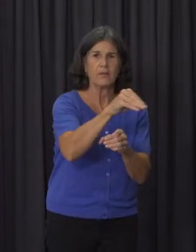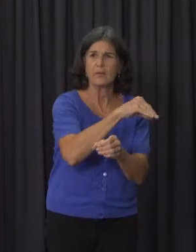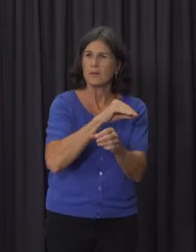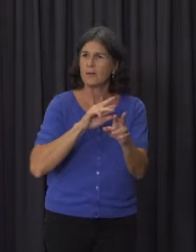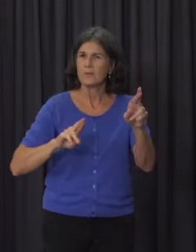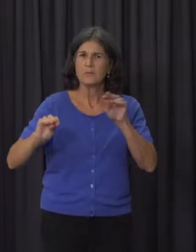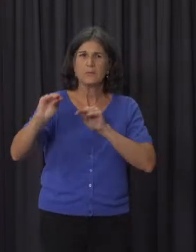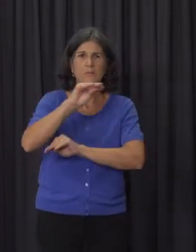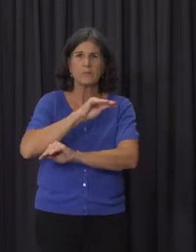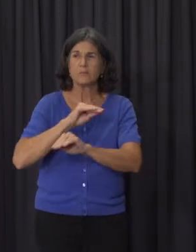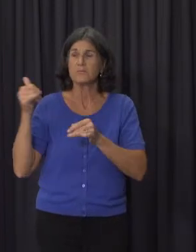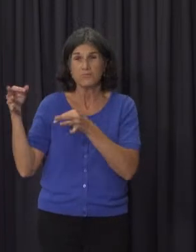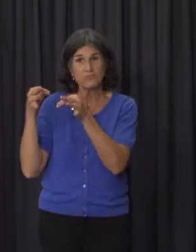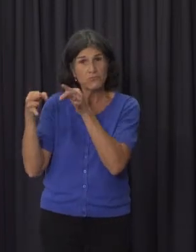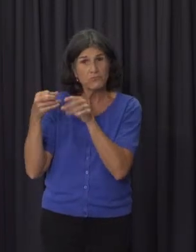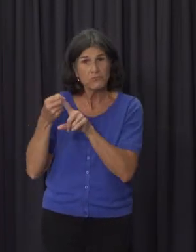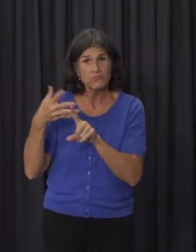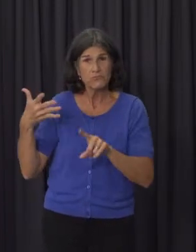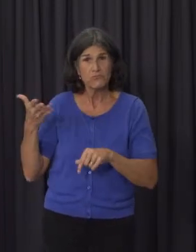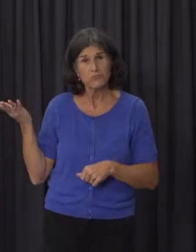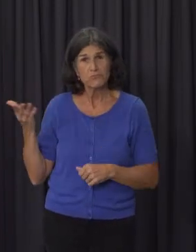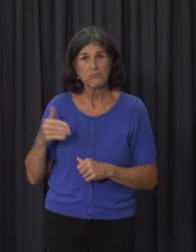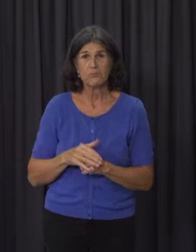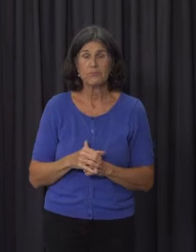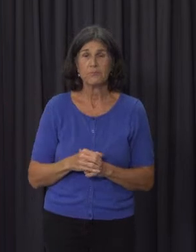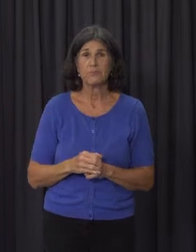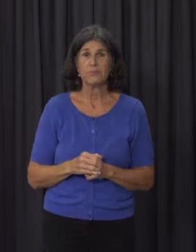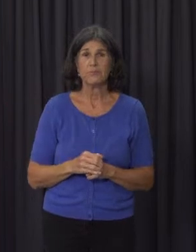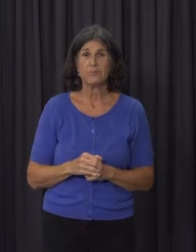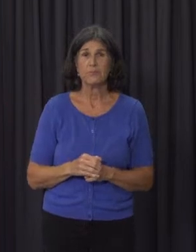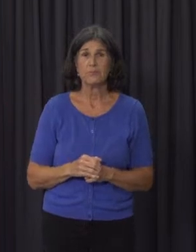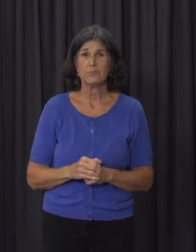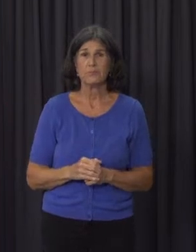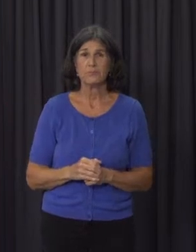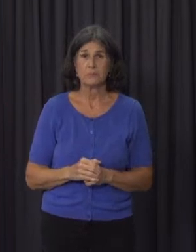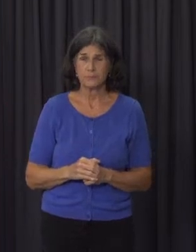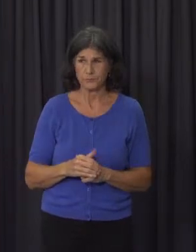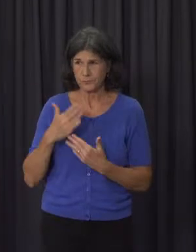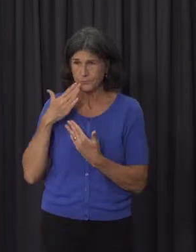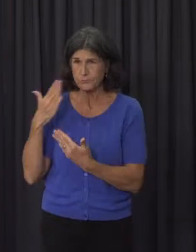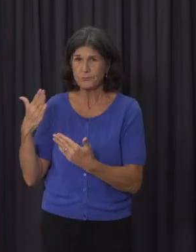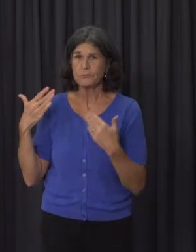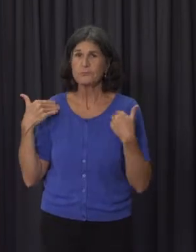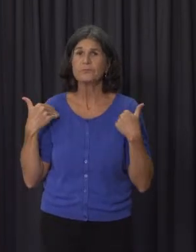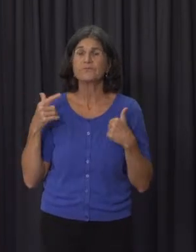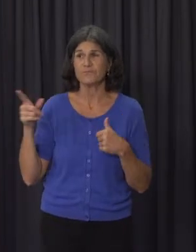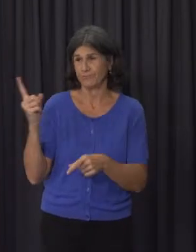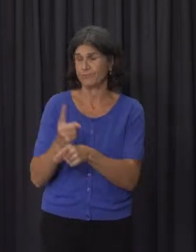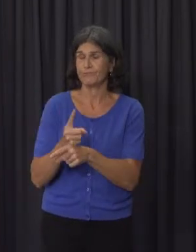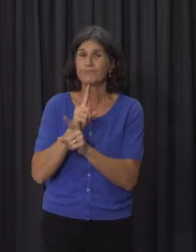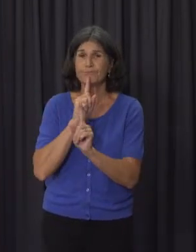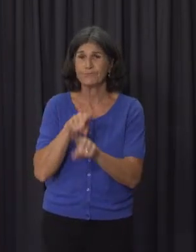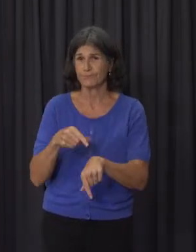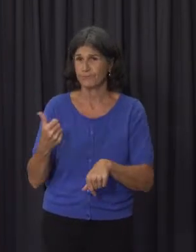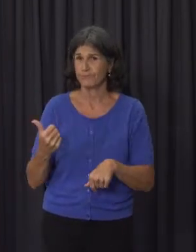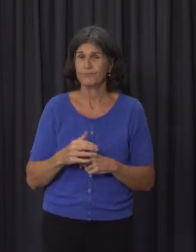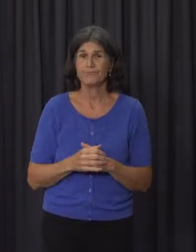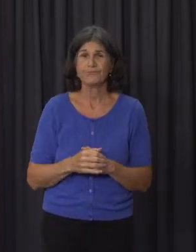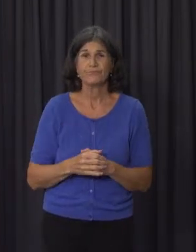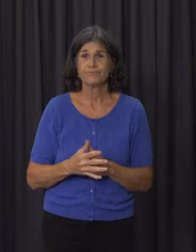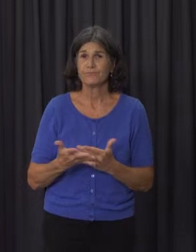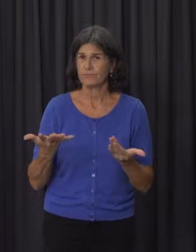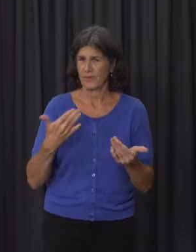to our officials here, please. Thank you, Minister. You actually answered that perfectly. We always have plans and backup plans in